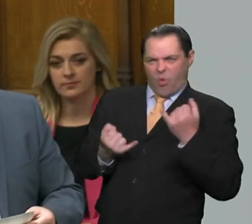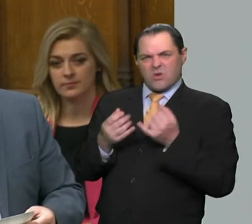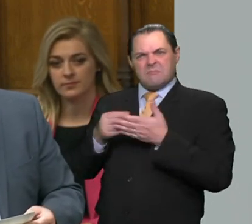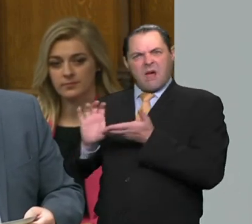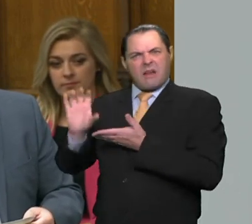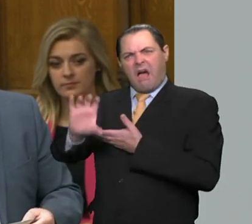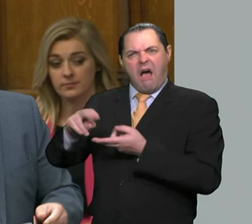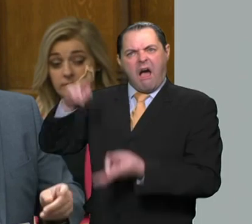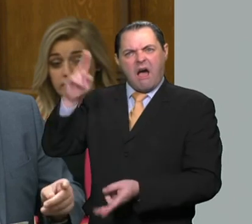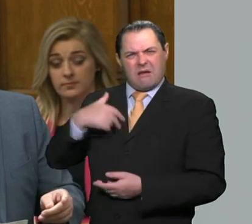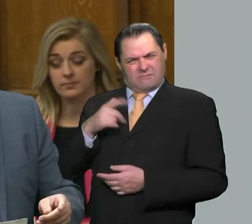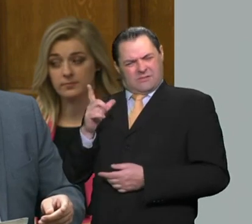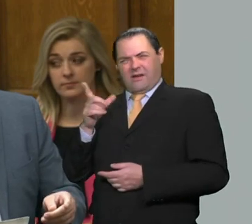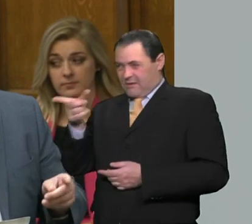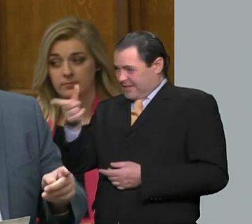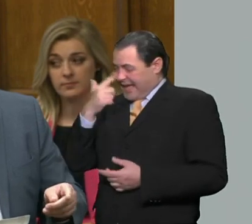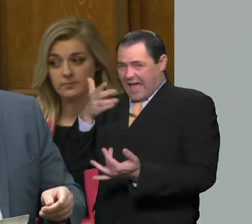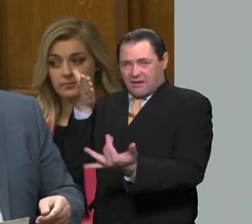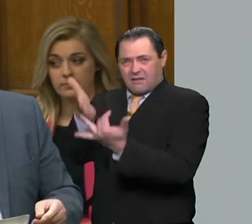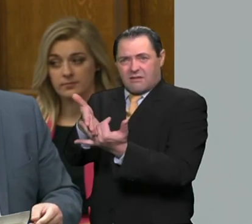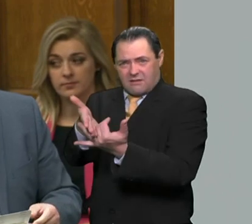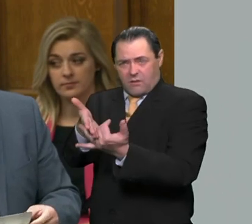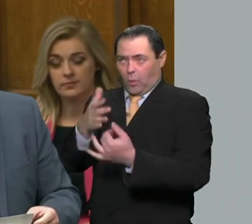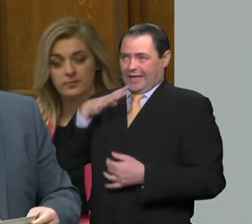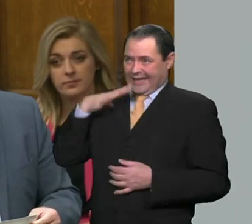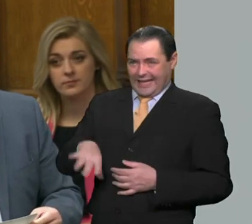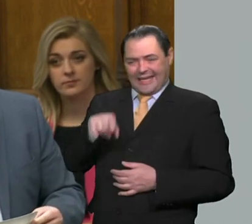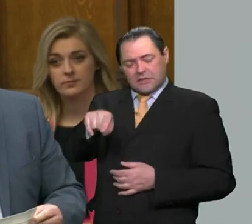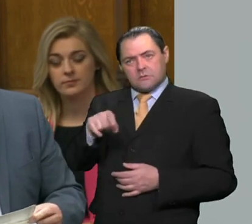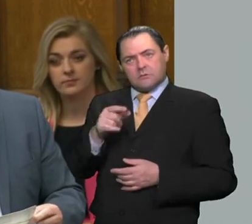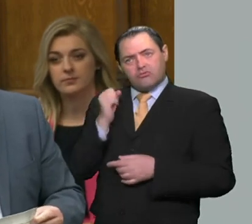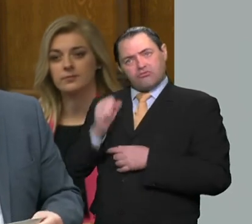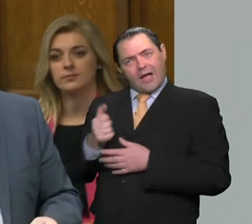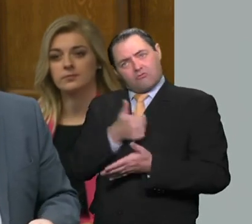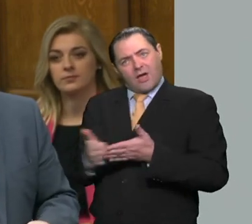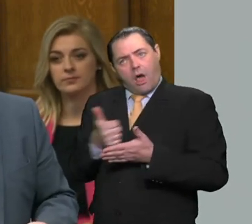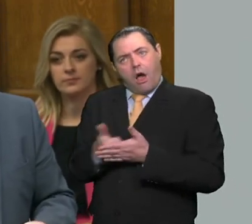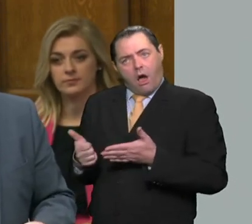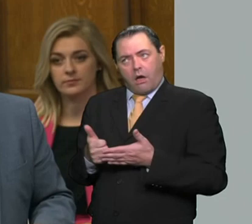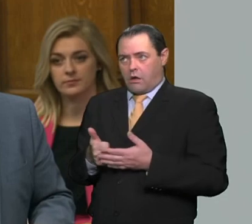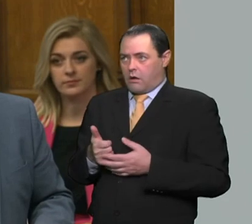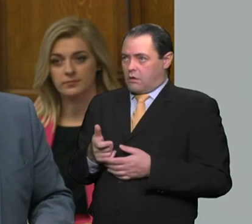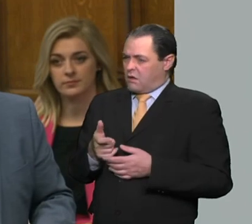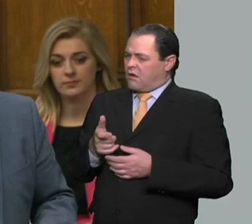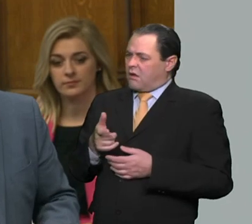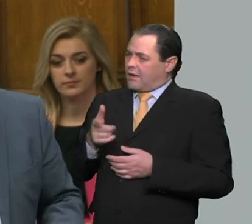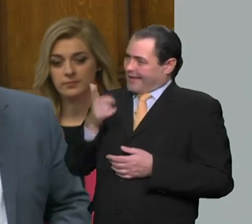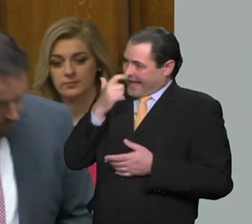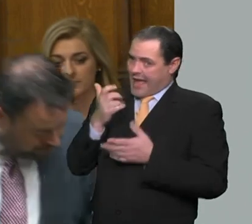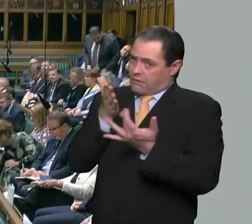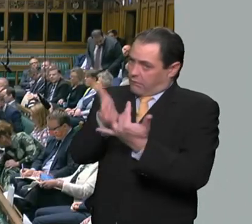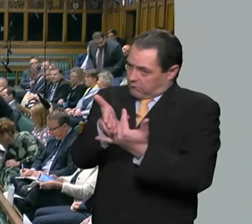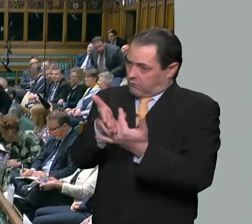intervene to save what little service we have on that 3-hourly frequency line, or will he actively work to get a new operator that